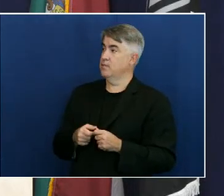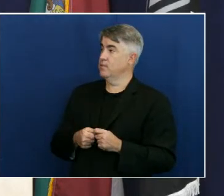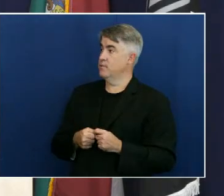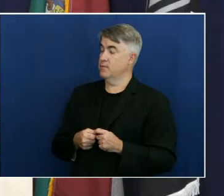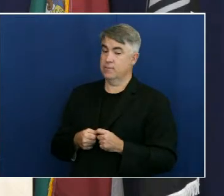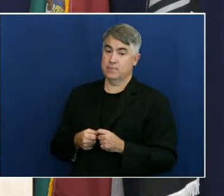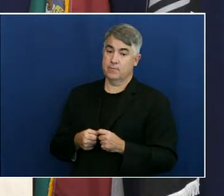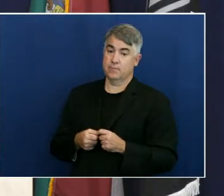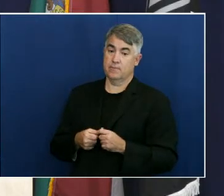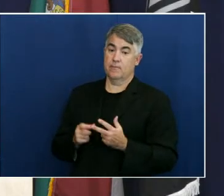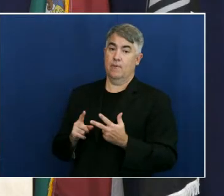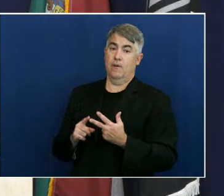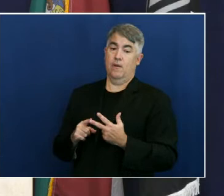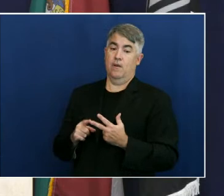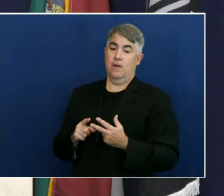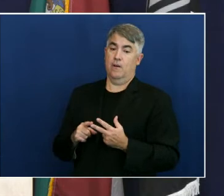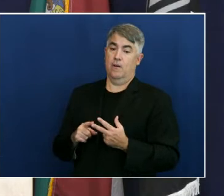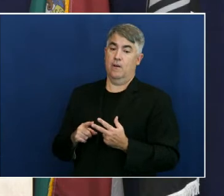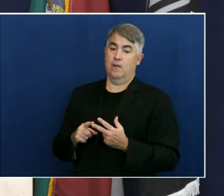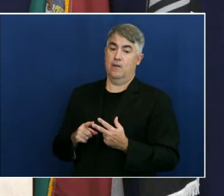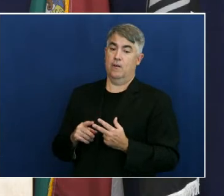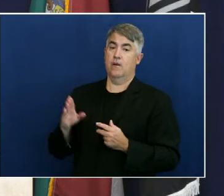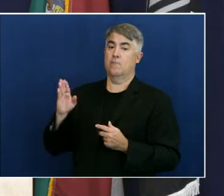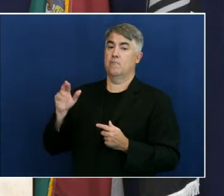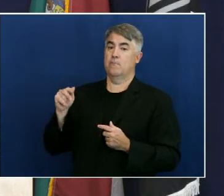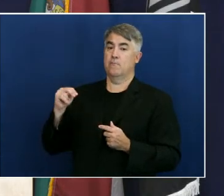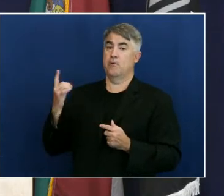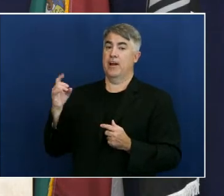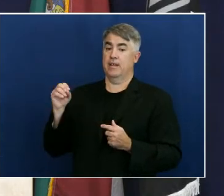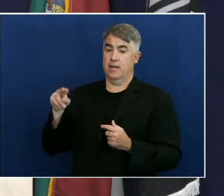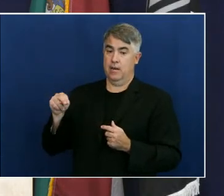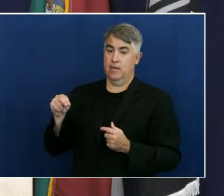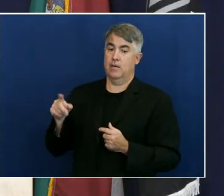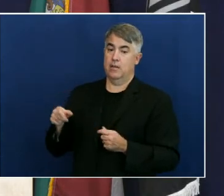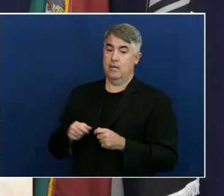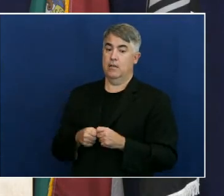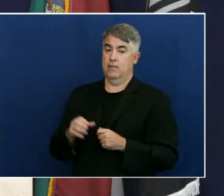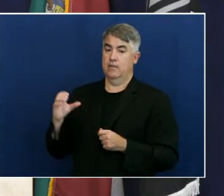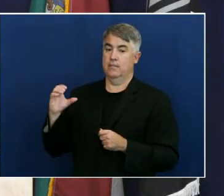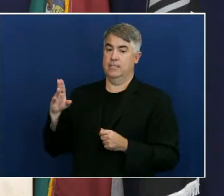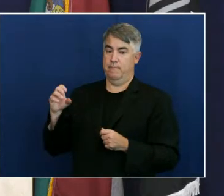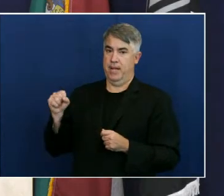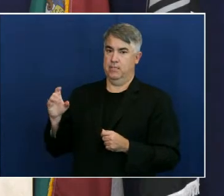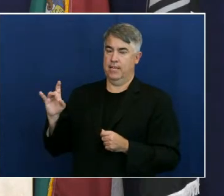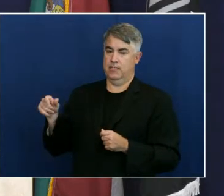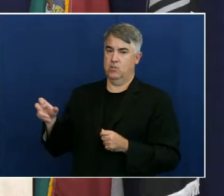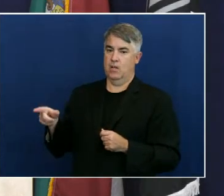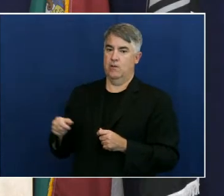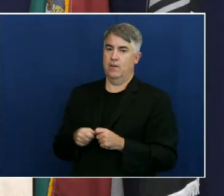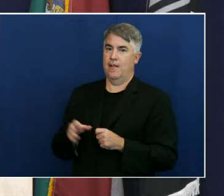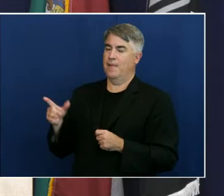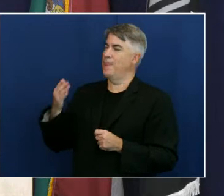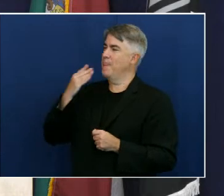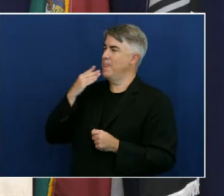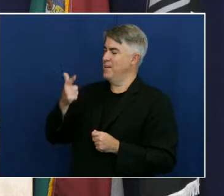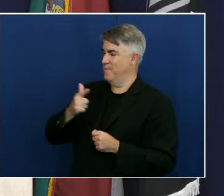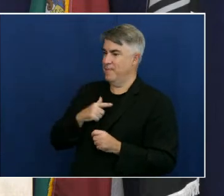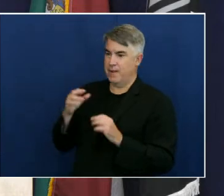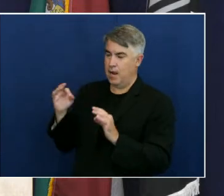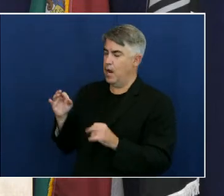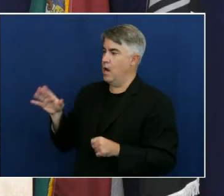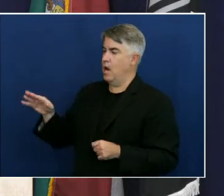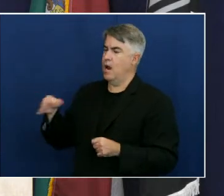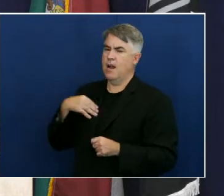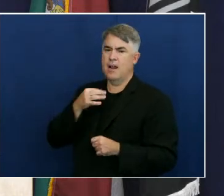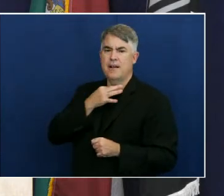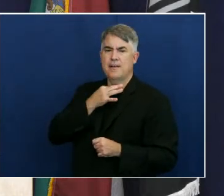This call is from Brandon Lewis with CBS 8. Thank you for taking your questions. Wanted to follow up on the mask